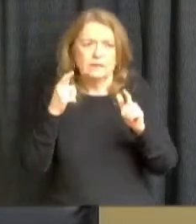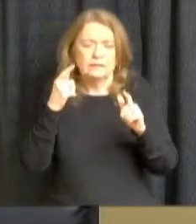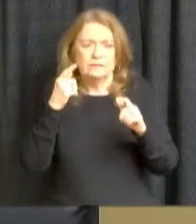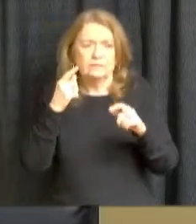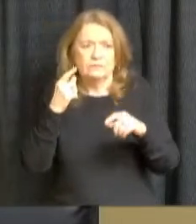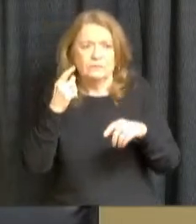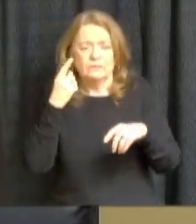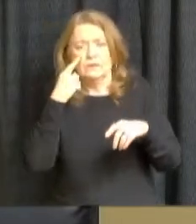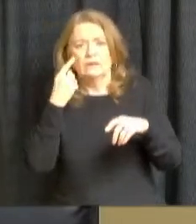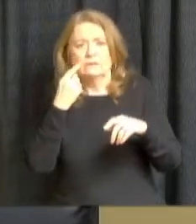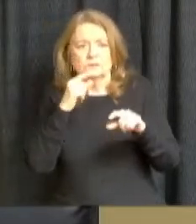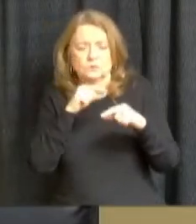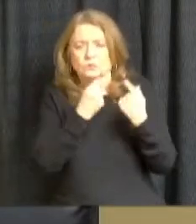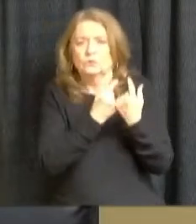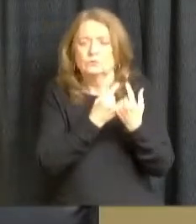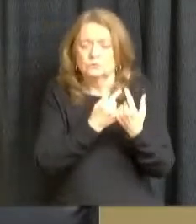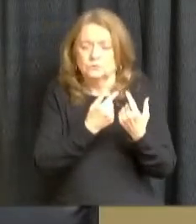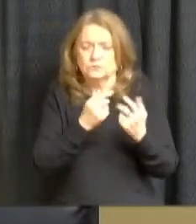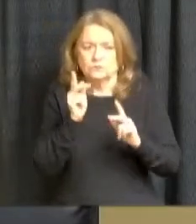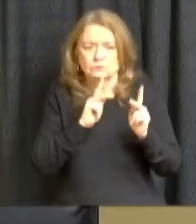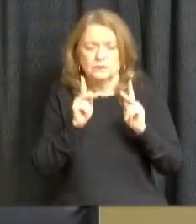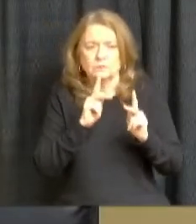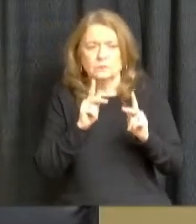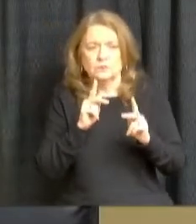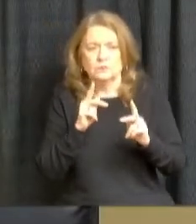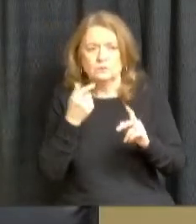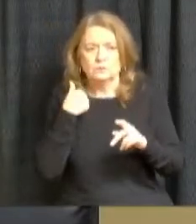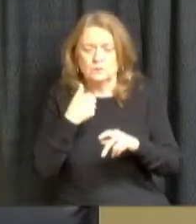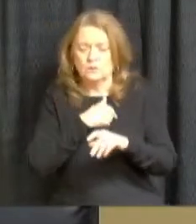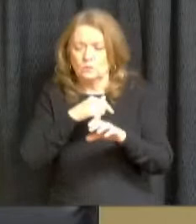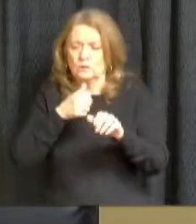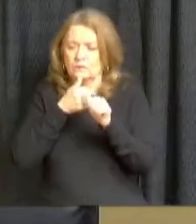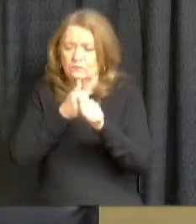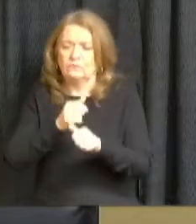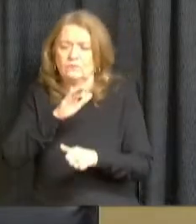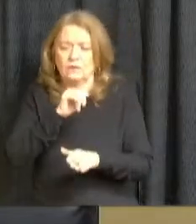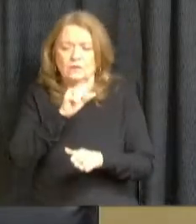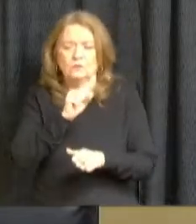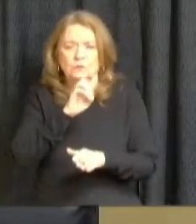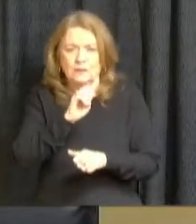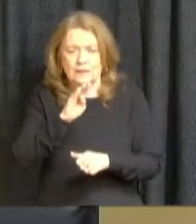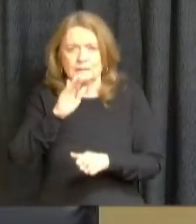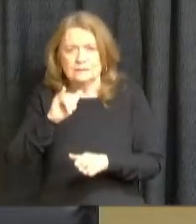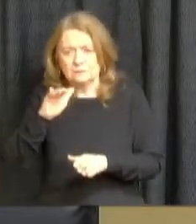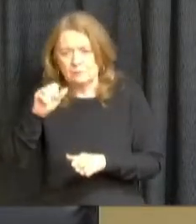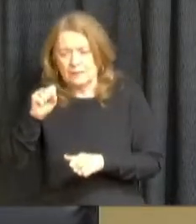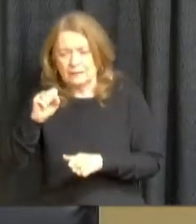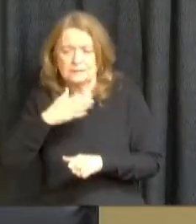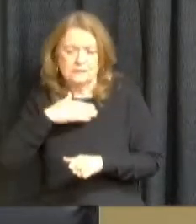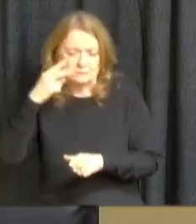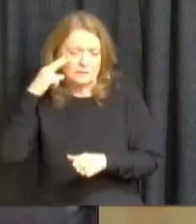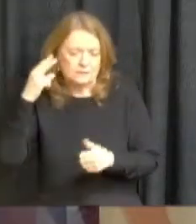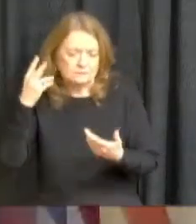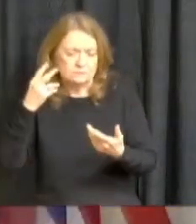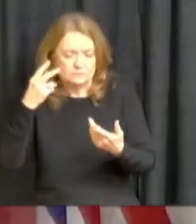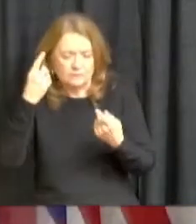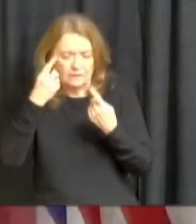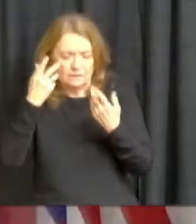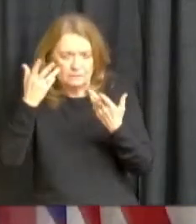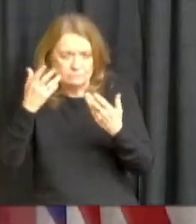or groups or whatever, but we deal based on case by case. That's my 2 cents. Thank you.